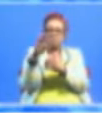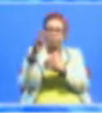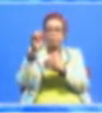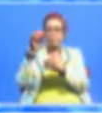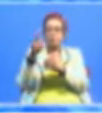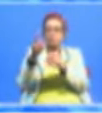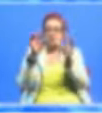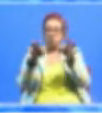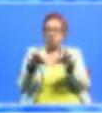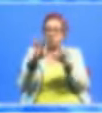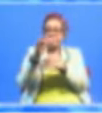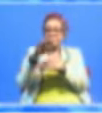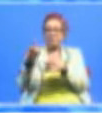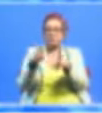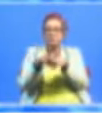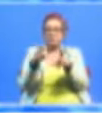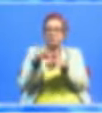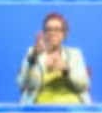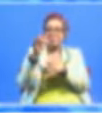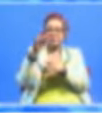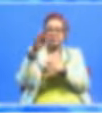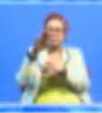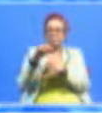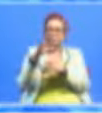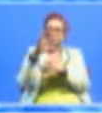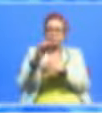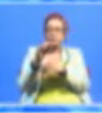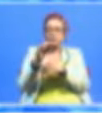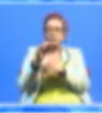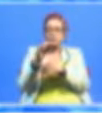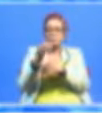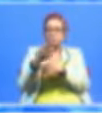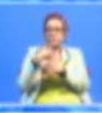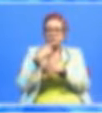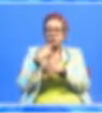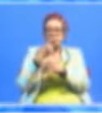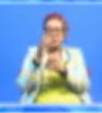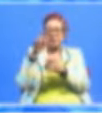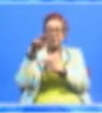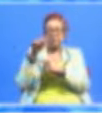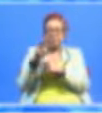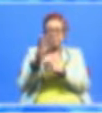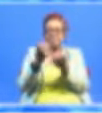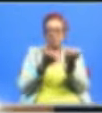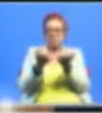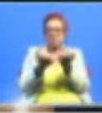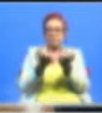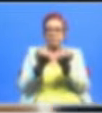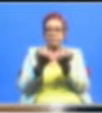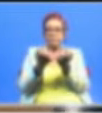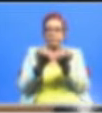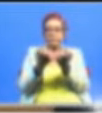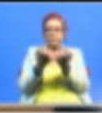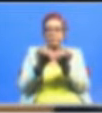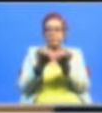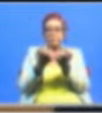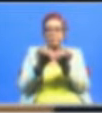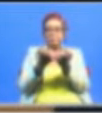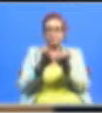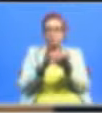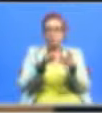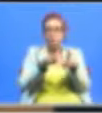bills, just as Britam Asset Management CEO Barack Obatsa told NTV Business. There's also the fact